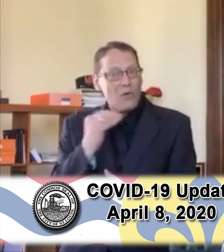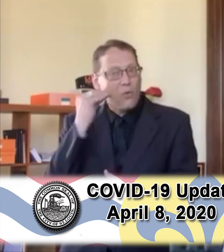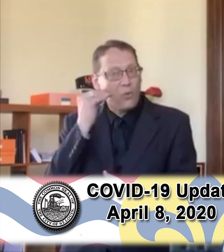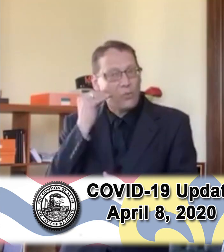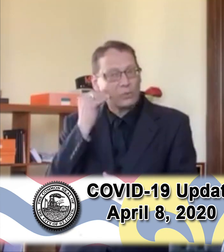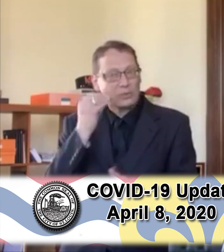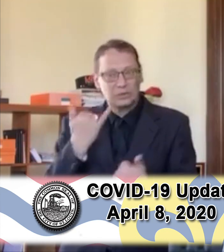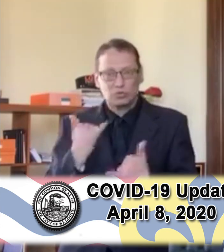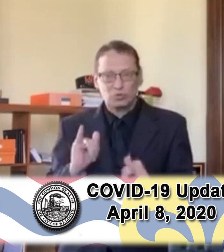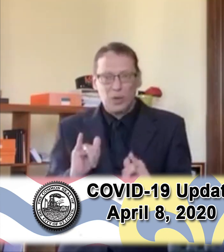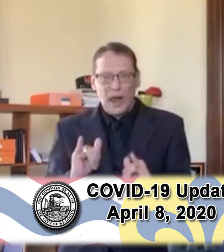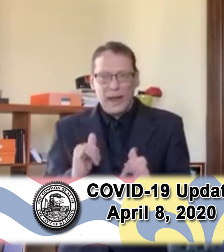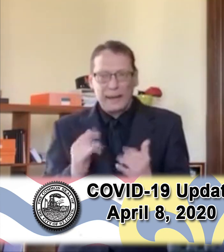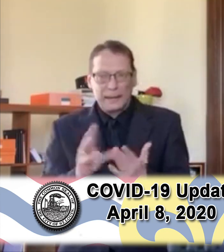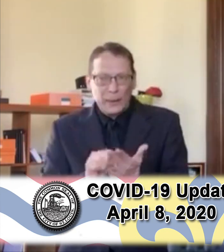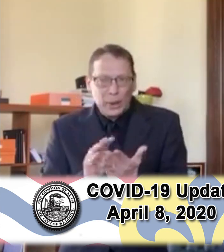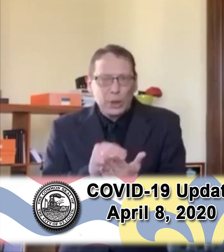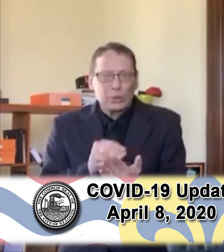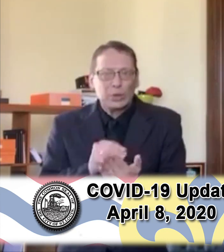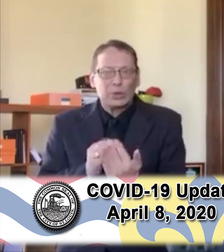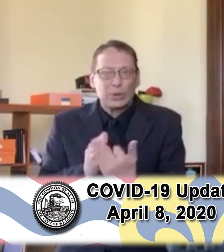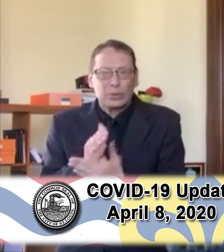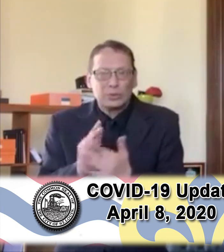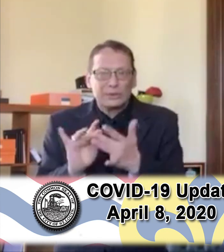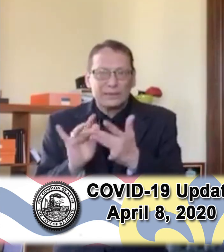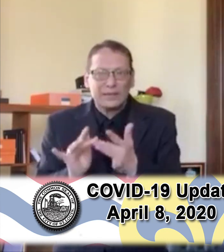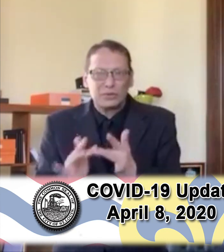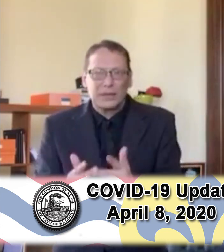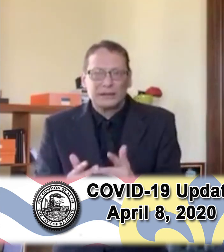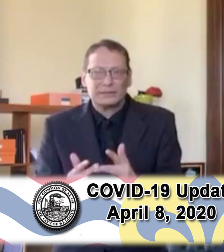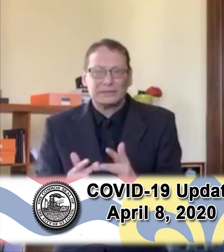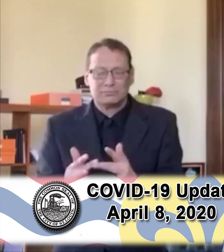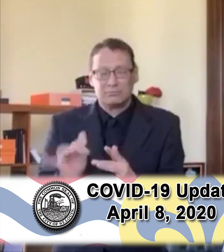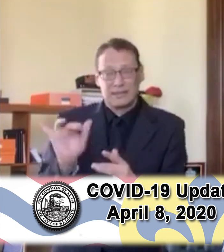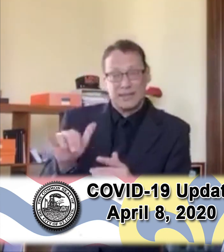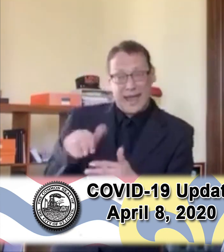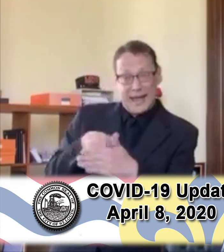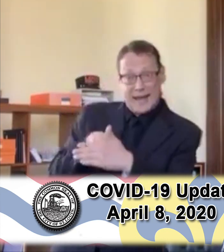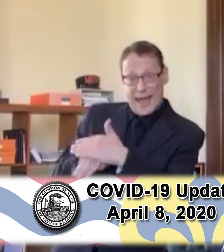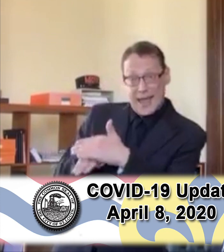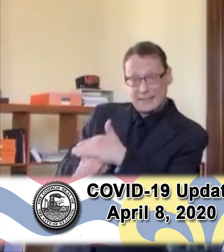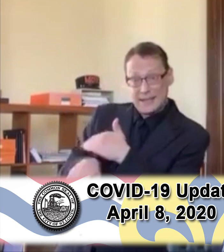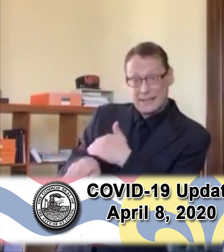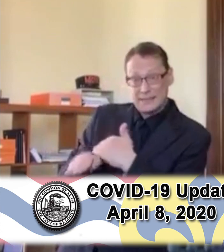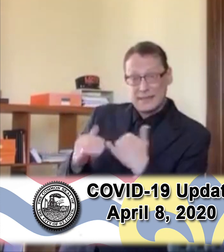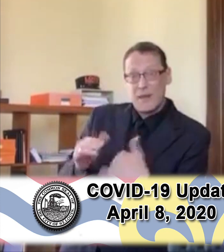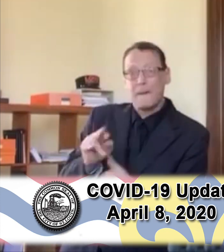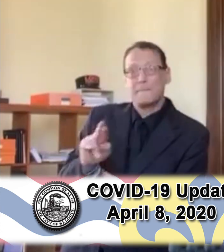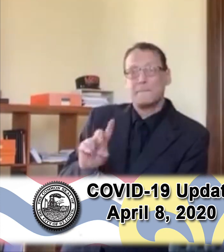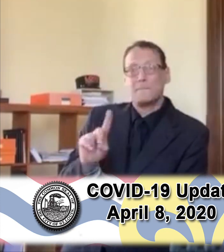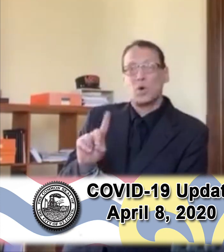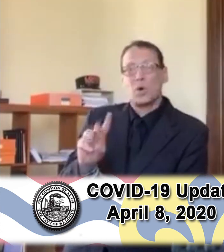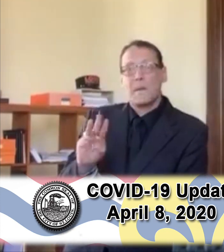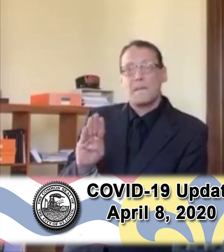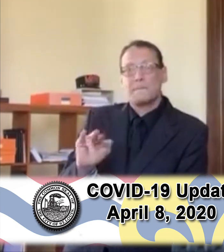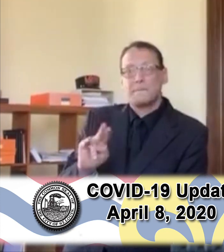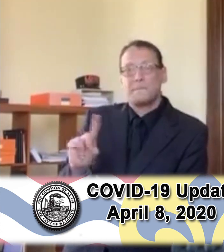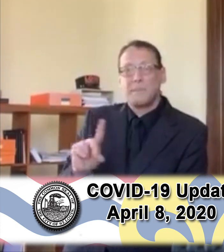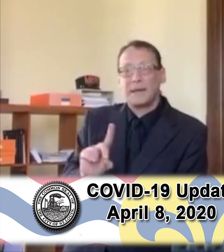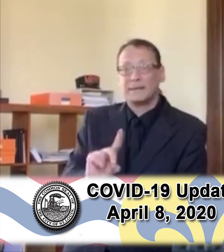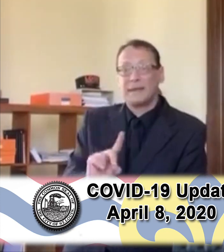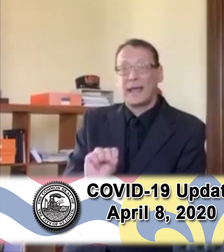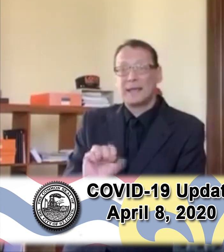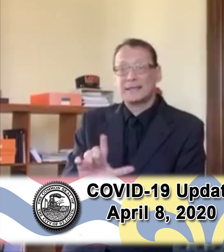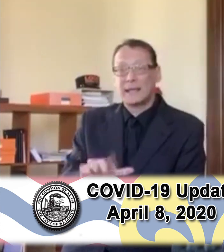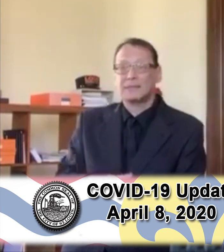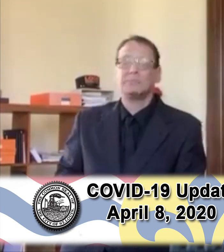do learning and on the internet. And so having that access to broadband access will be very important to them. And then, of course,